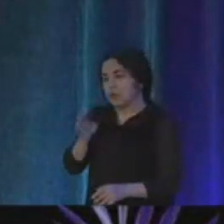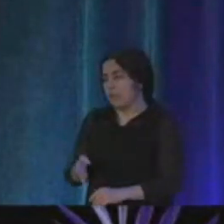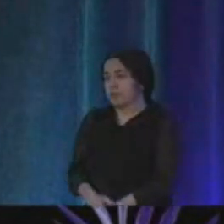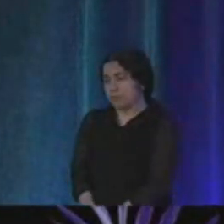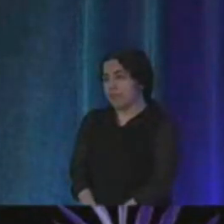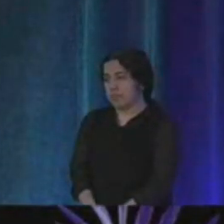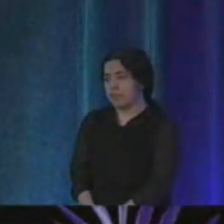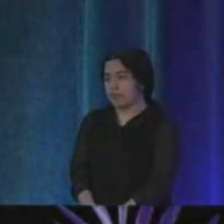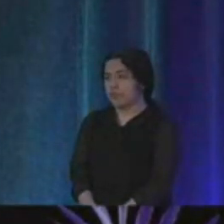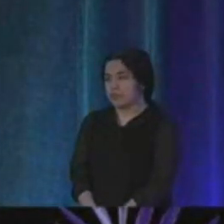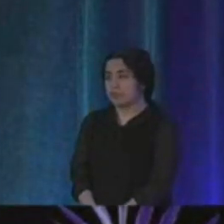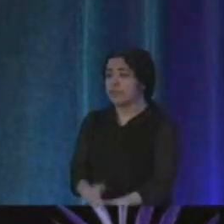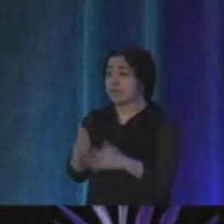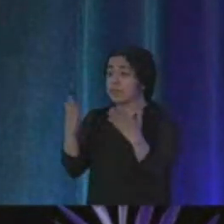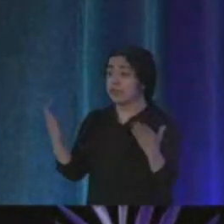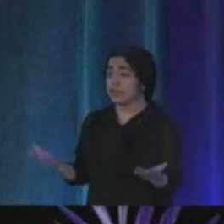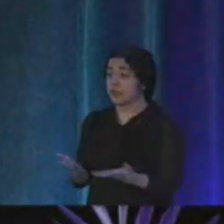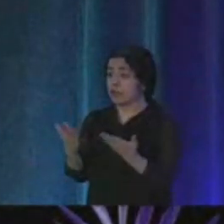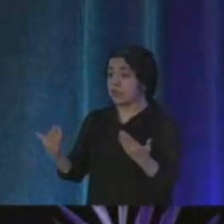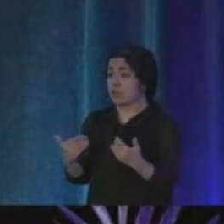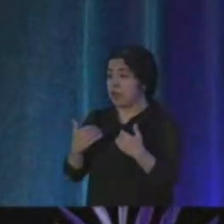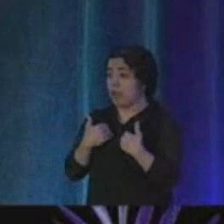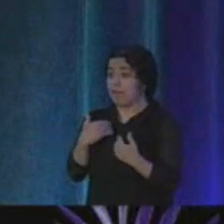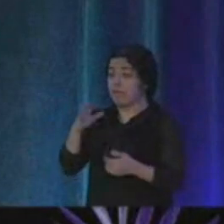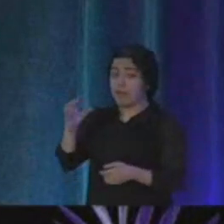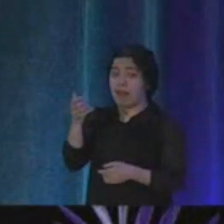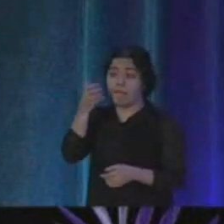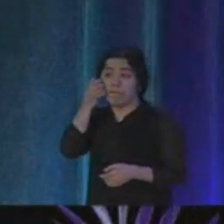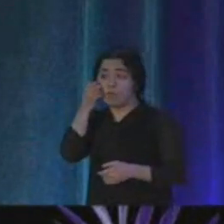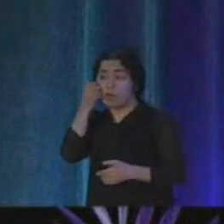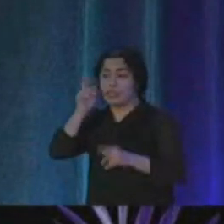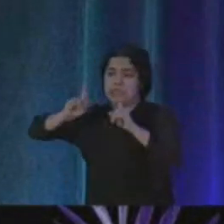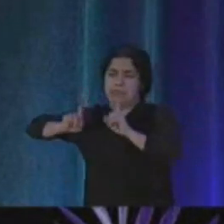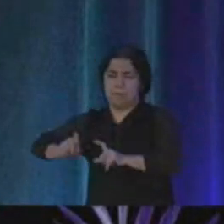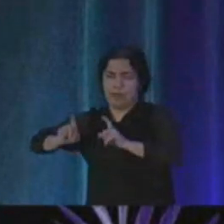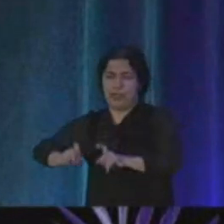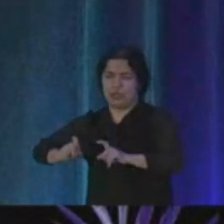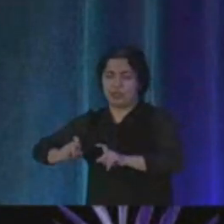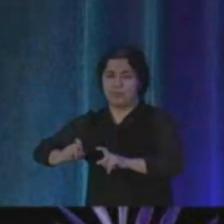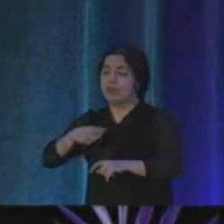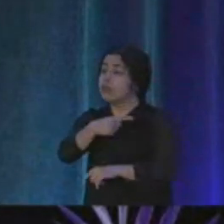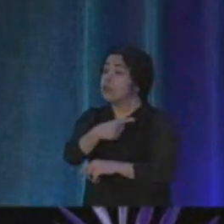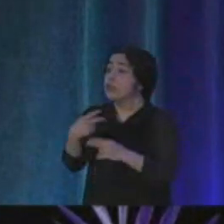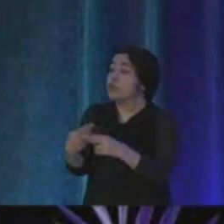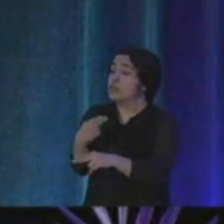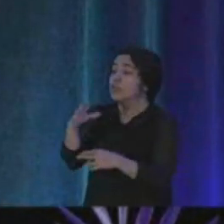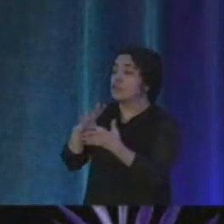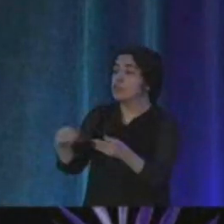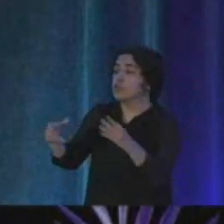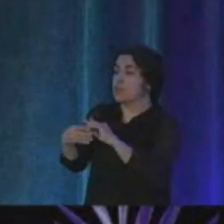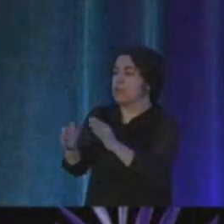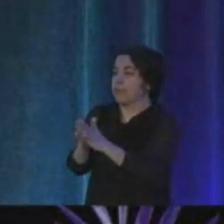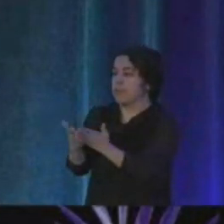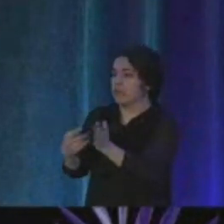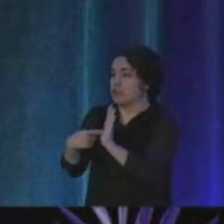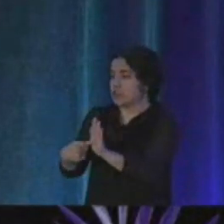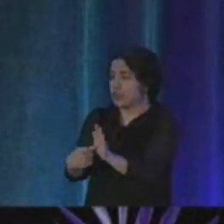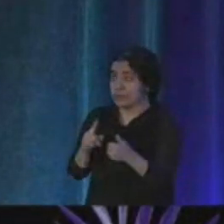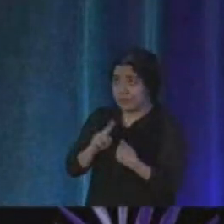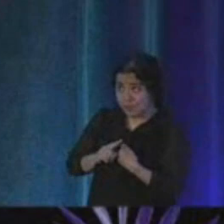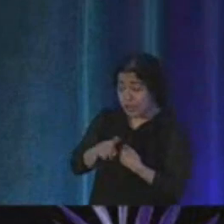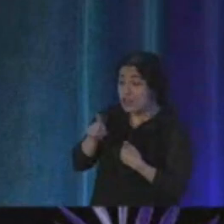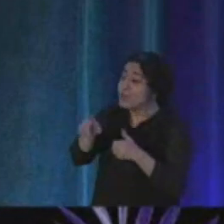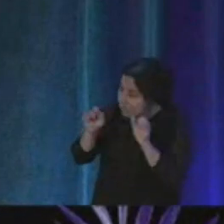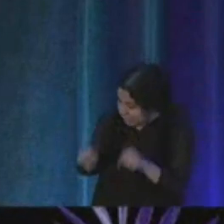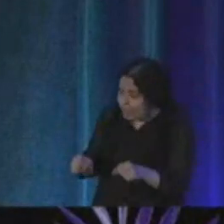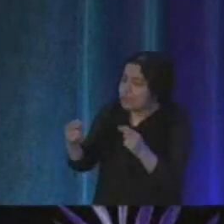So here we have an iPhone simulator. I'm using Storybook here to show, you can use Storybook in